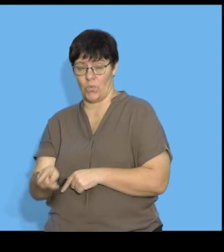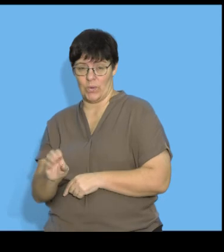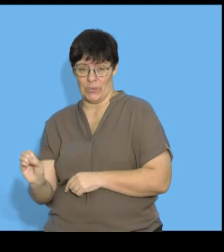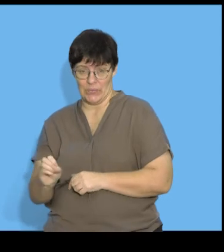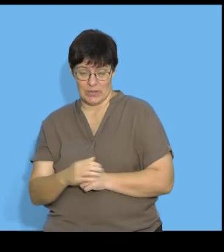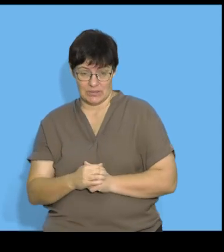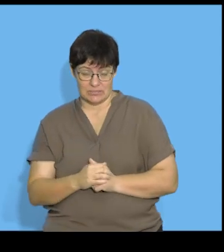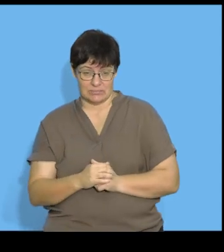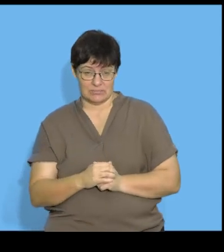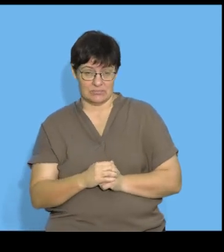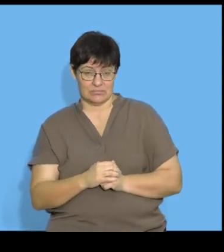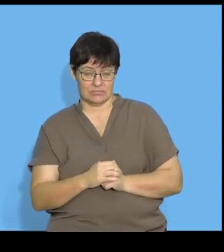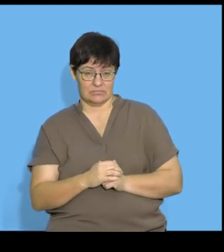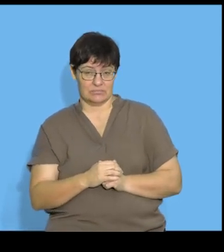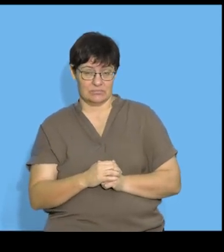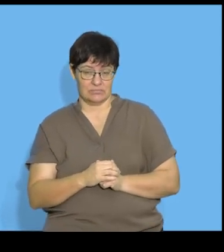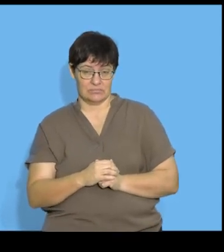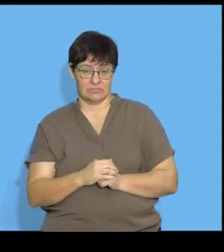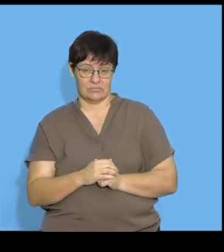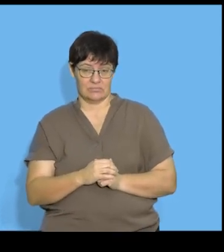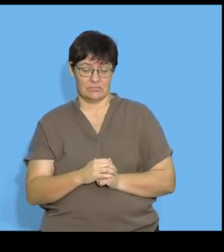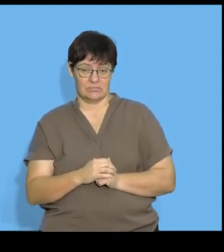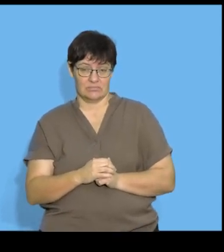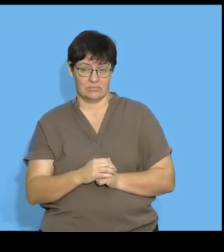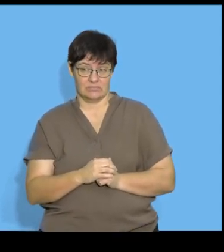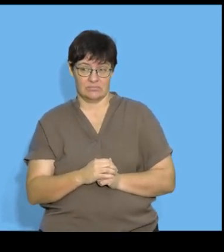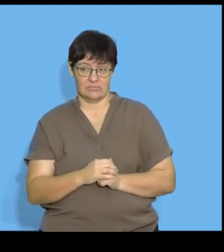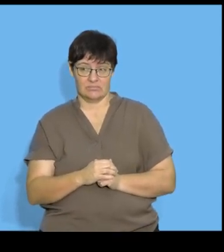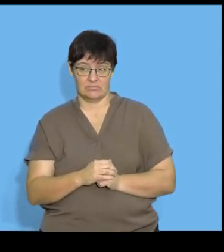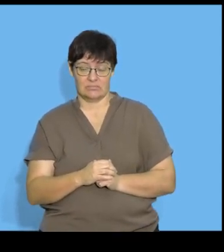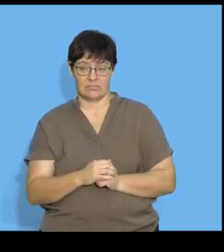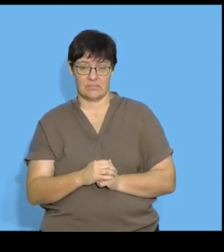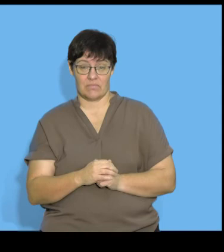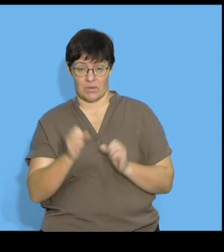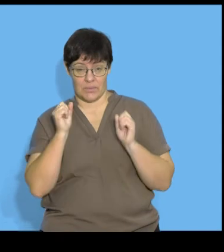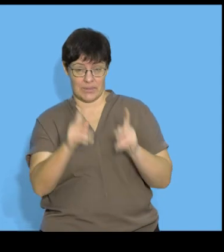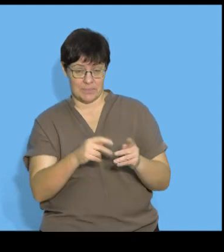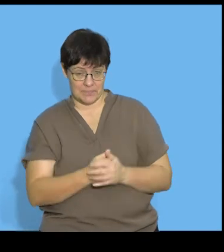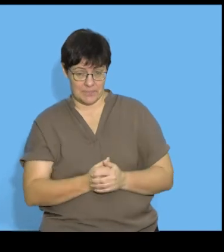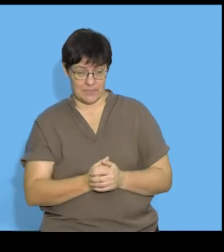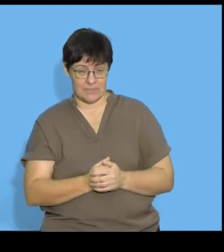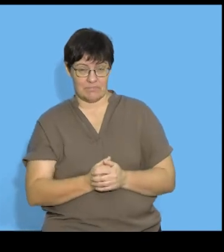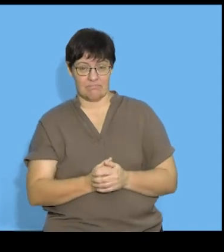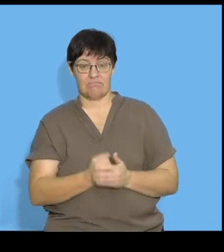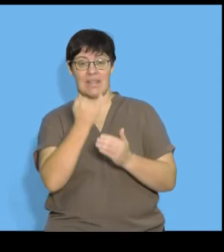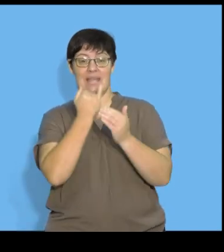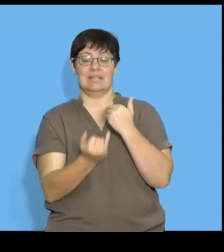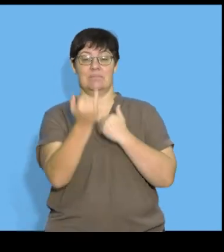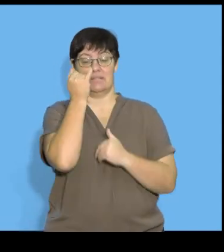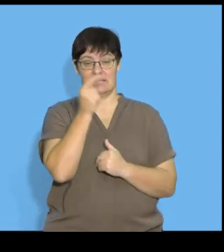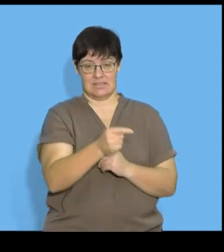sterilized or not. All right, okay. Independent,